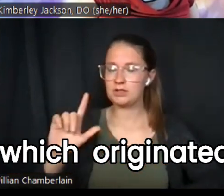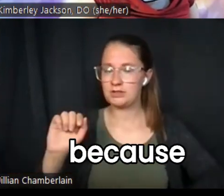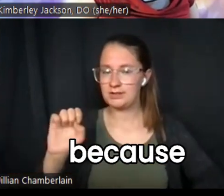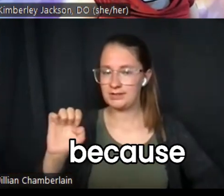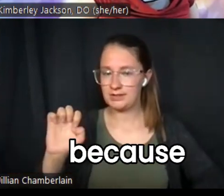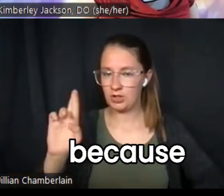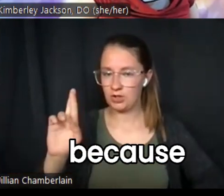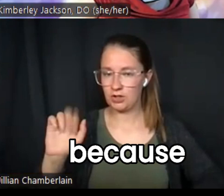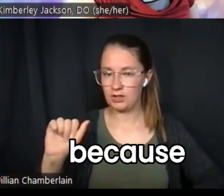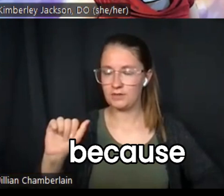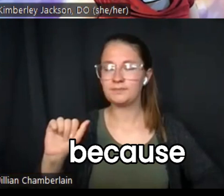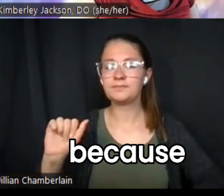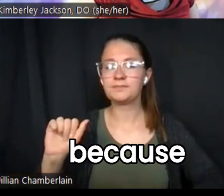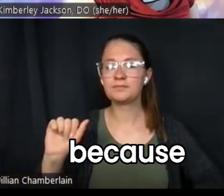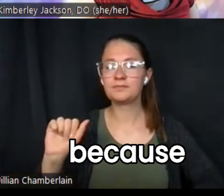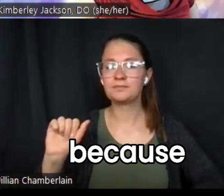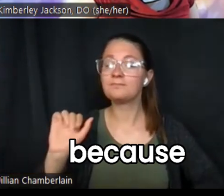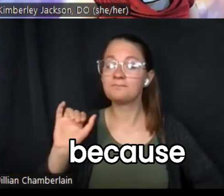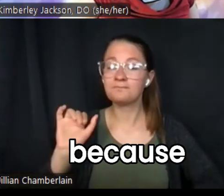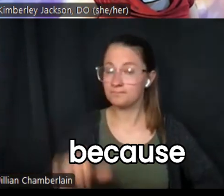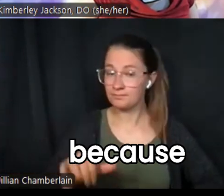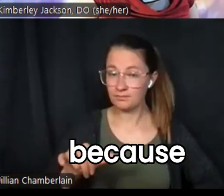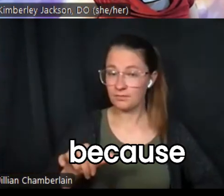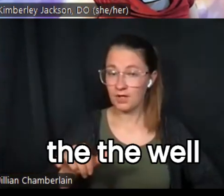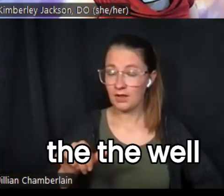originated because